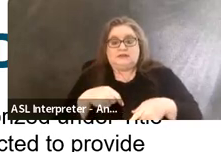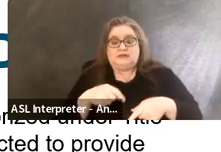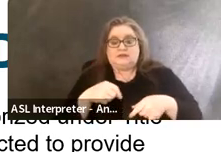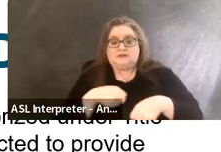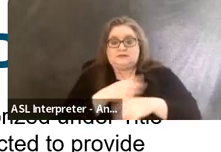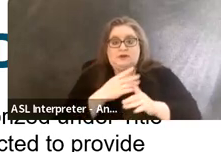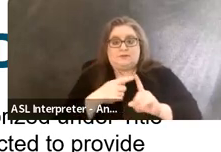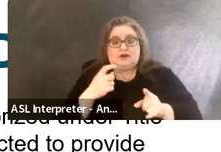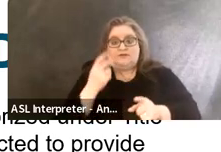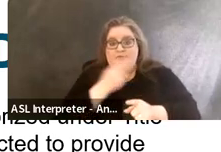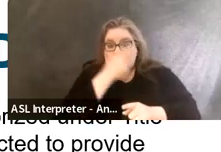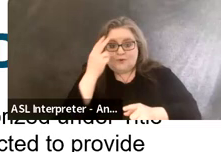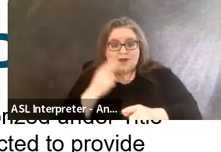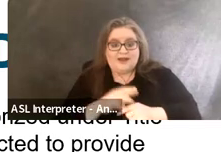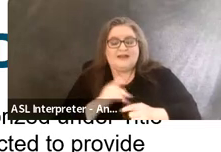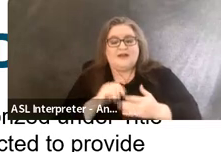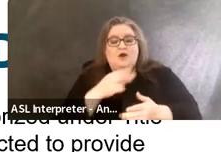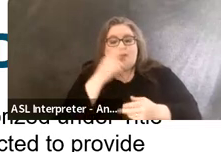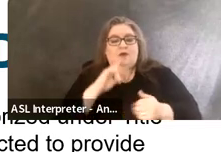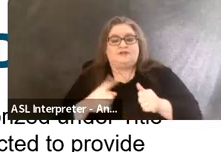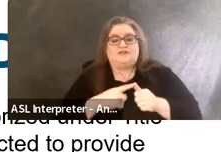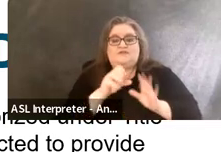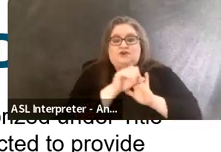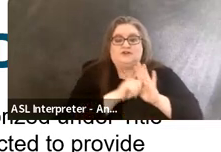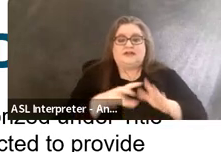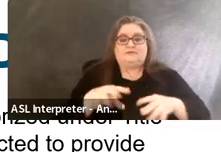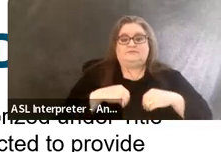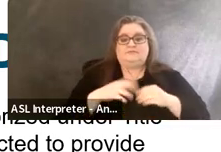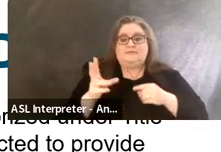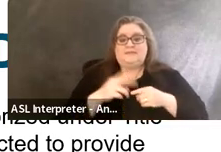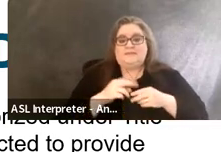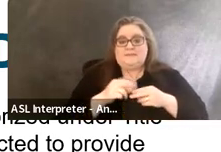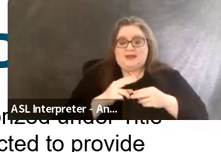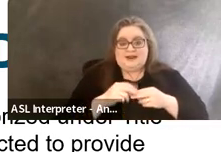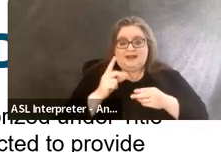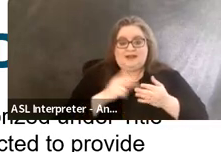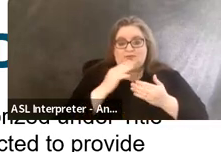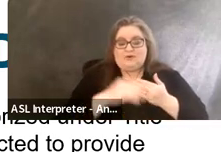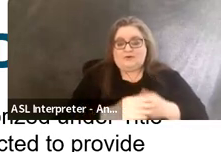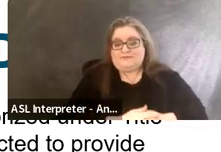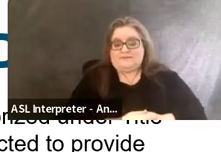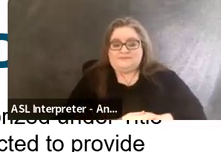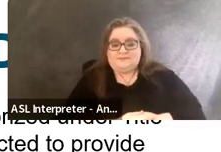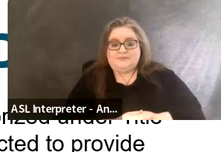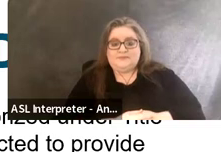out to Hawaii, who was the first state to adopt the Medicaid program.